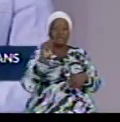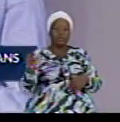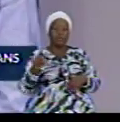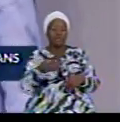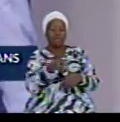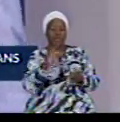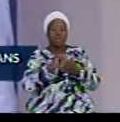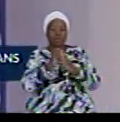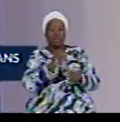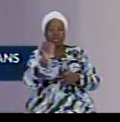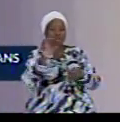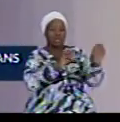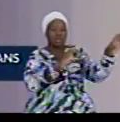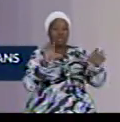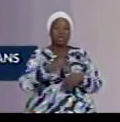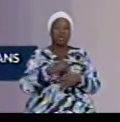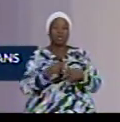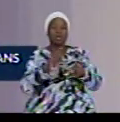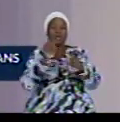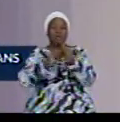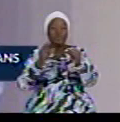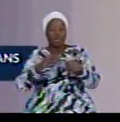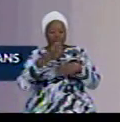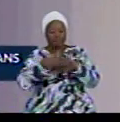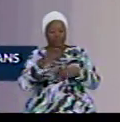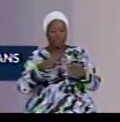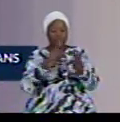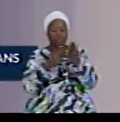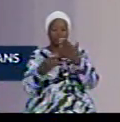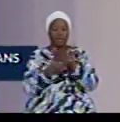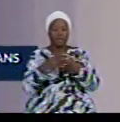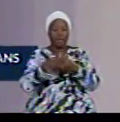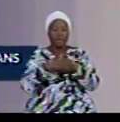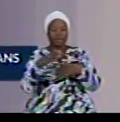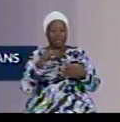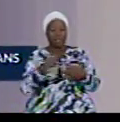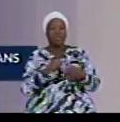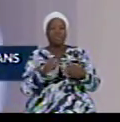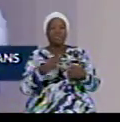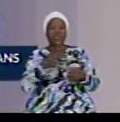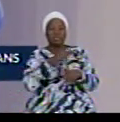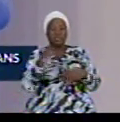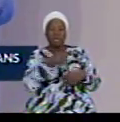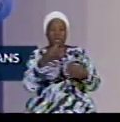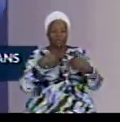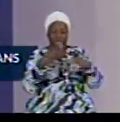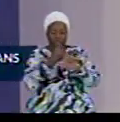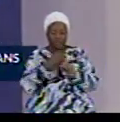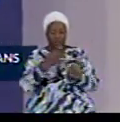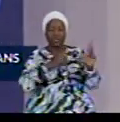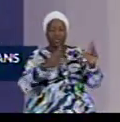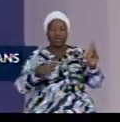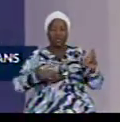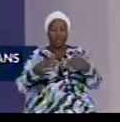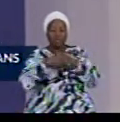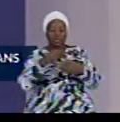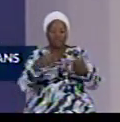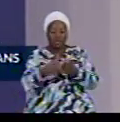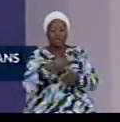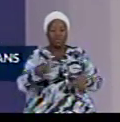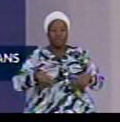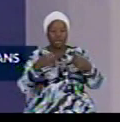were scattered abroad after the crusade, after they had received the Lord, after the new life